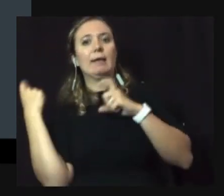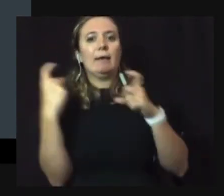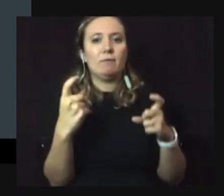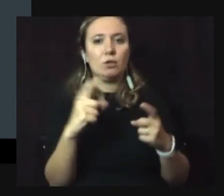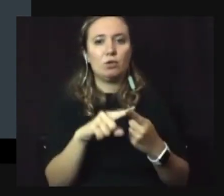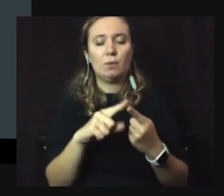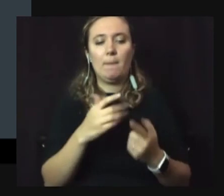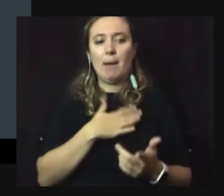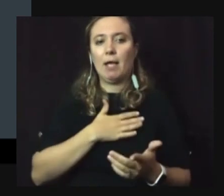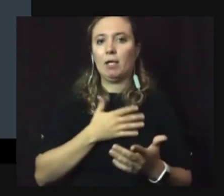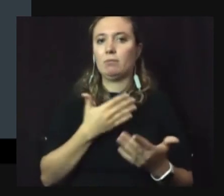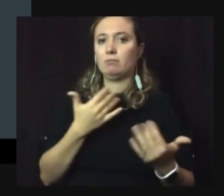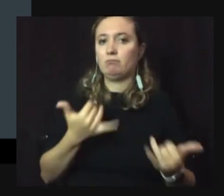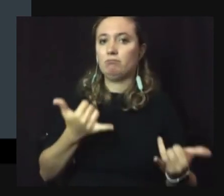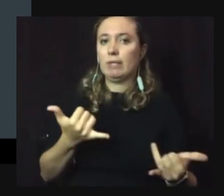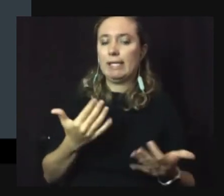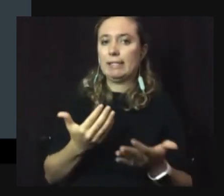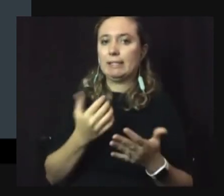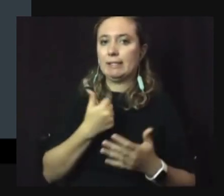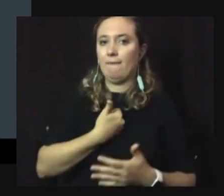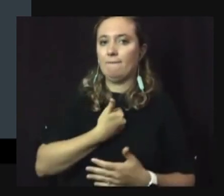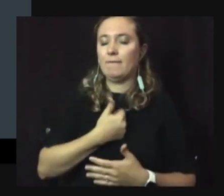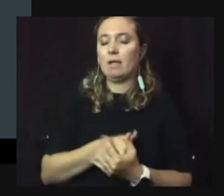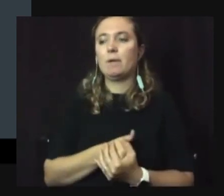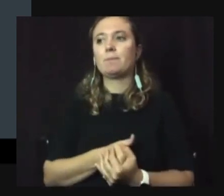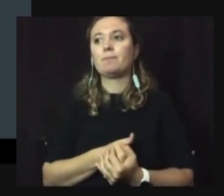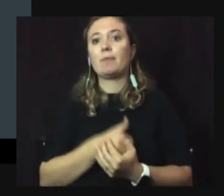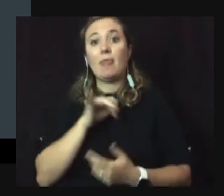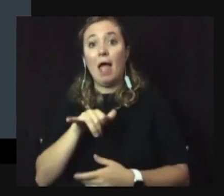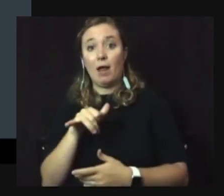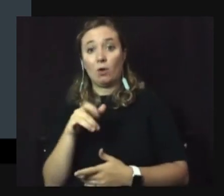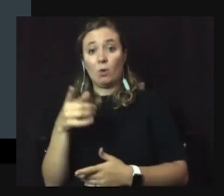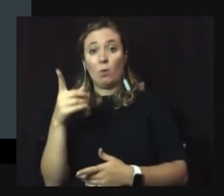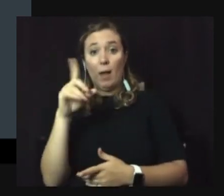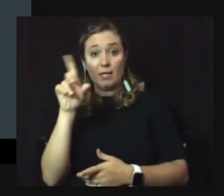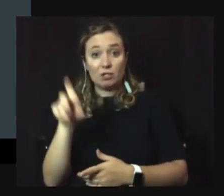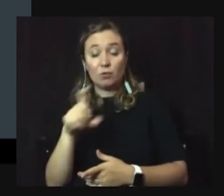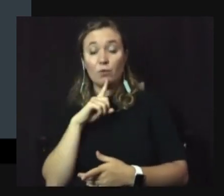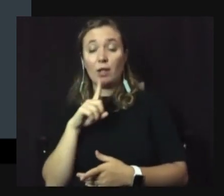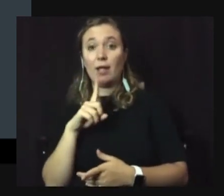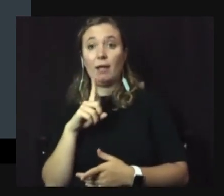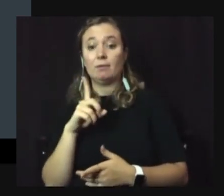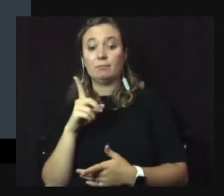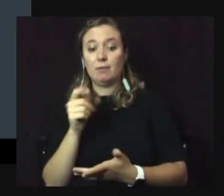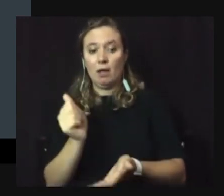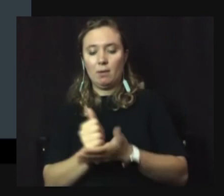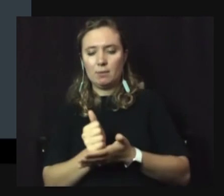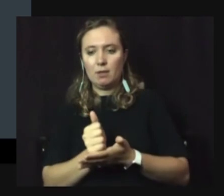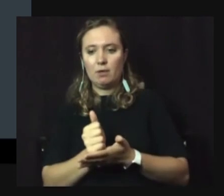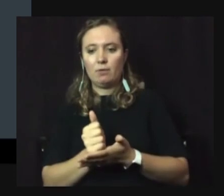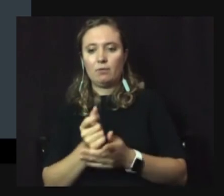question or having any type of question helps me from going to that base brain